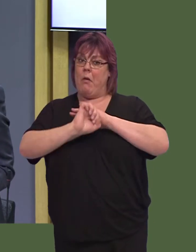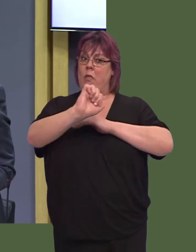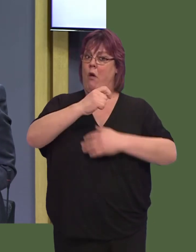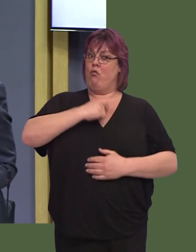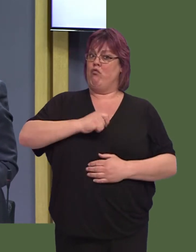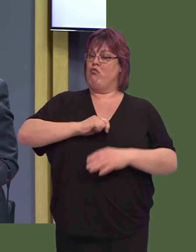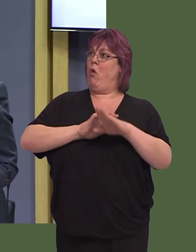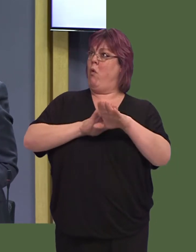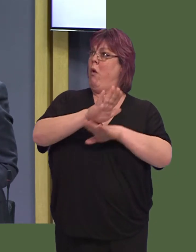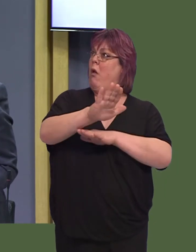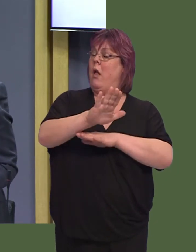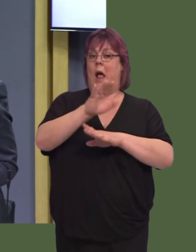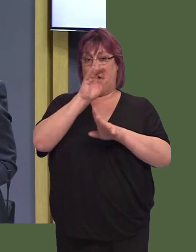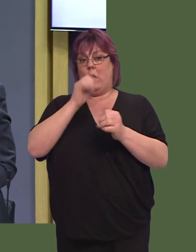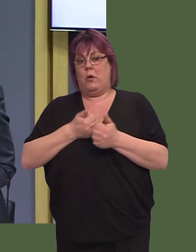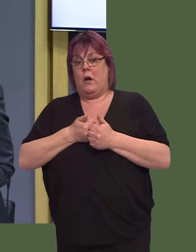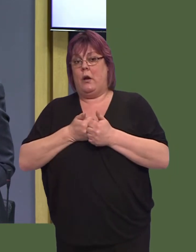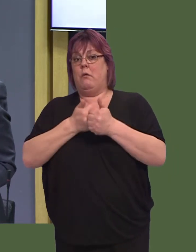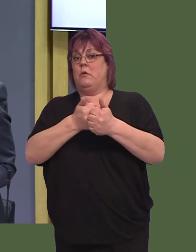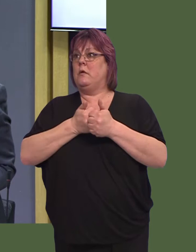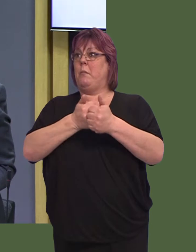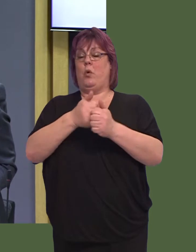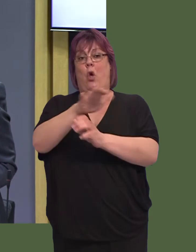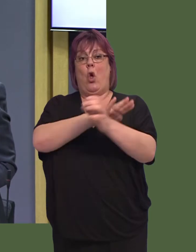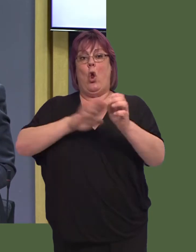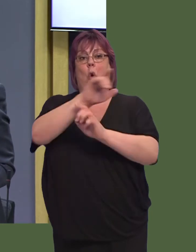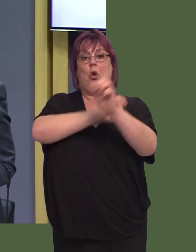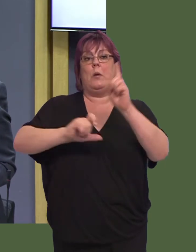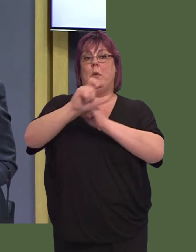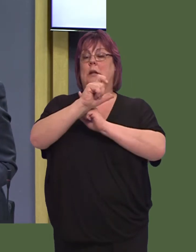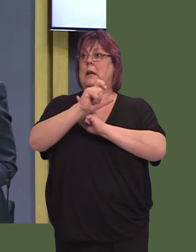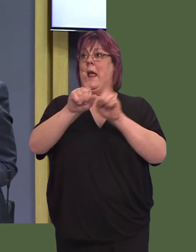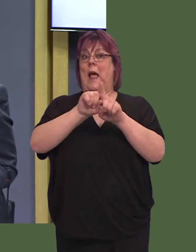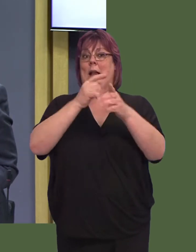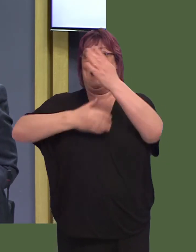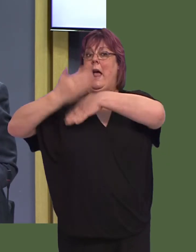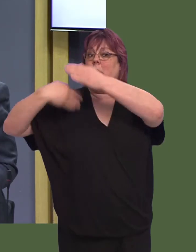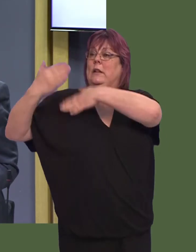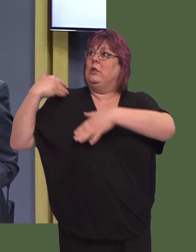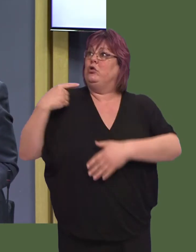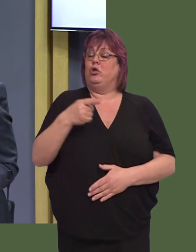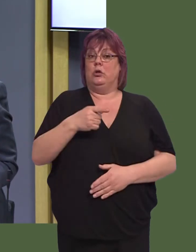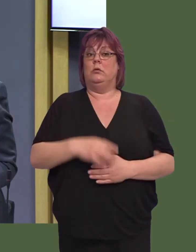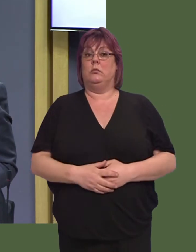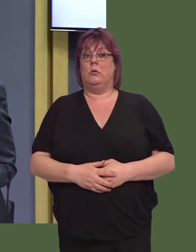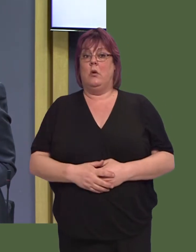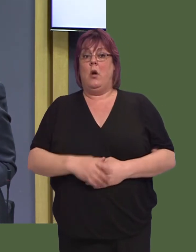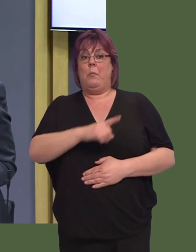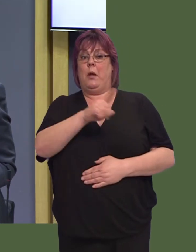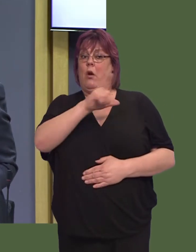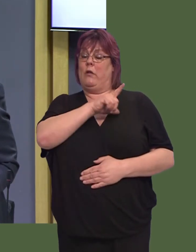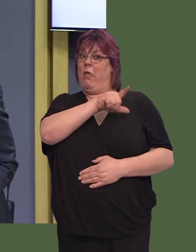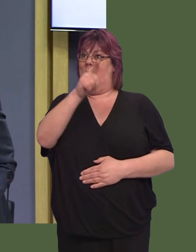community councils, endorsing, supporting and upholding the local community, the local heritage, where they have